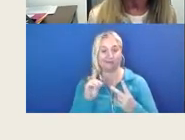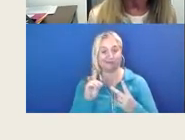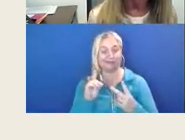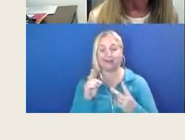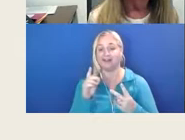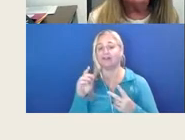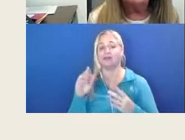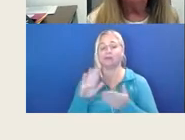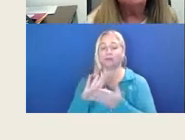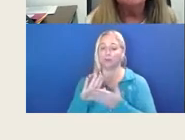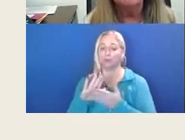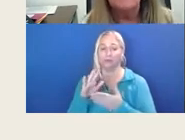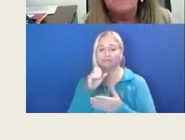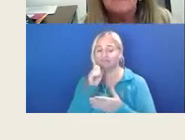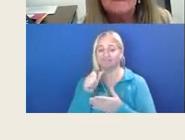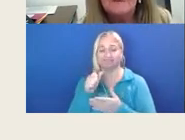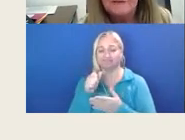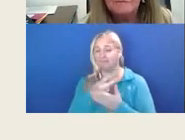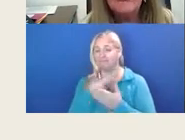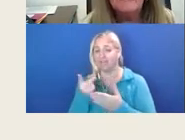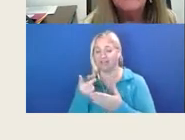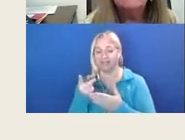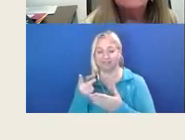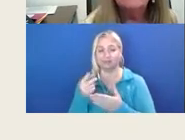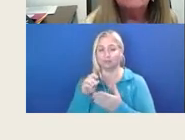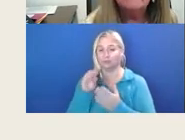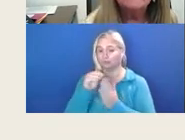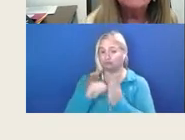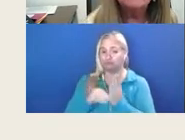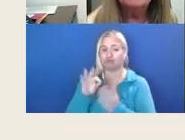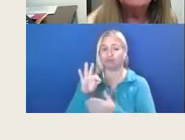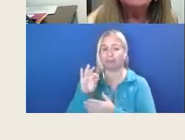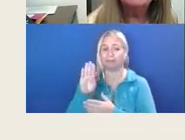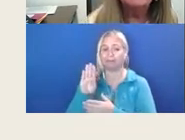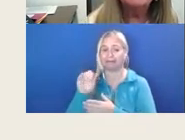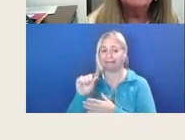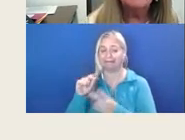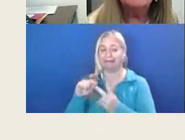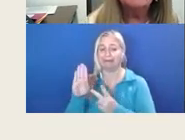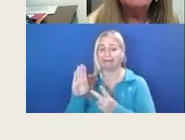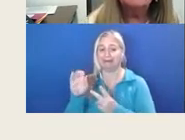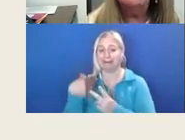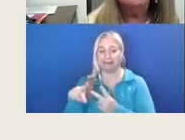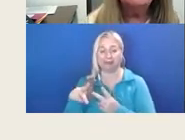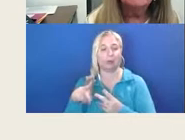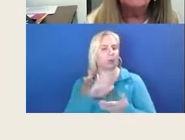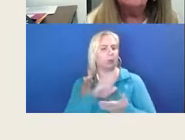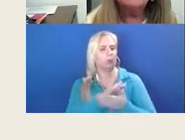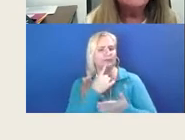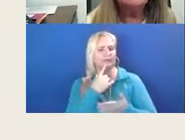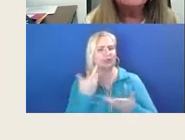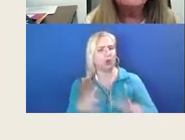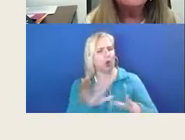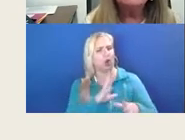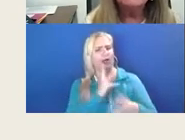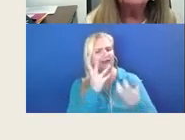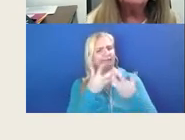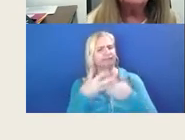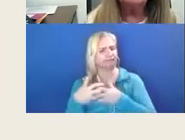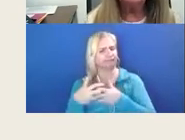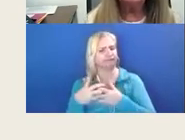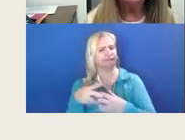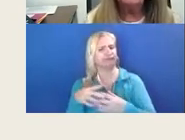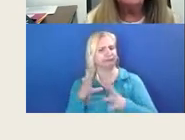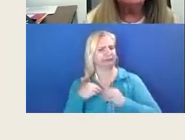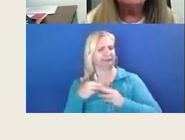school argued that an informal behavior plan was integrated and acceptable. And this is going to be held